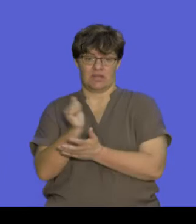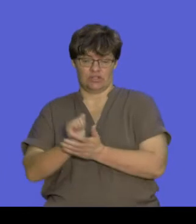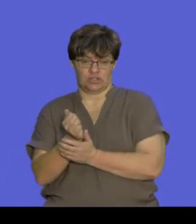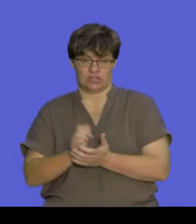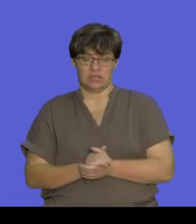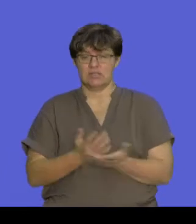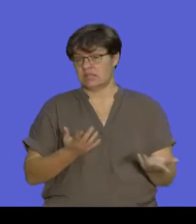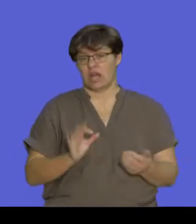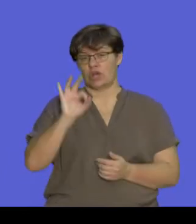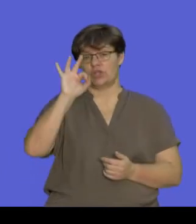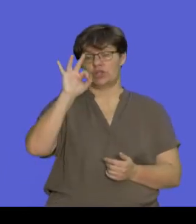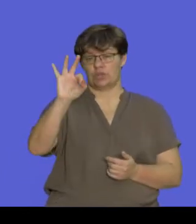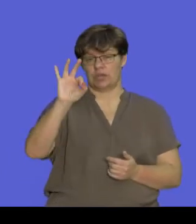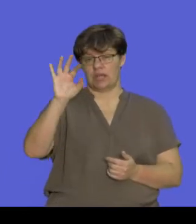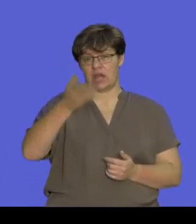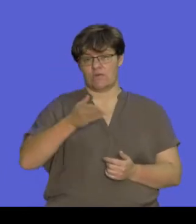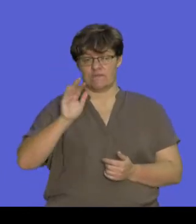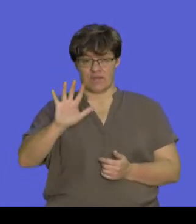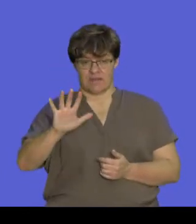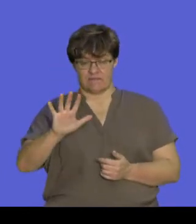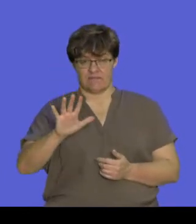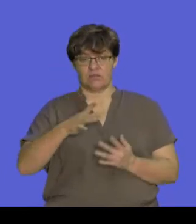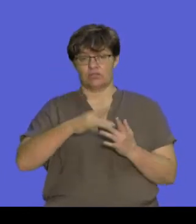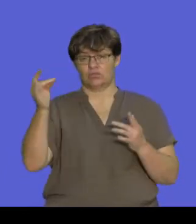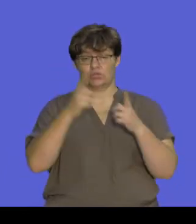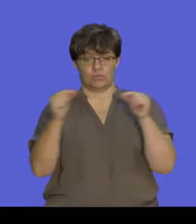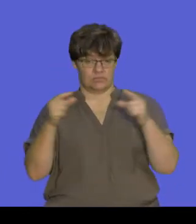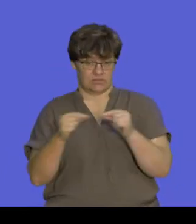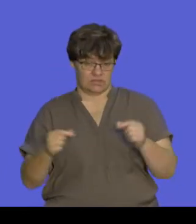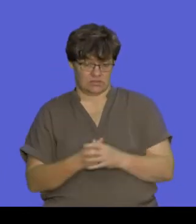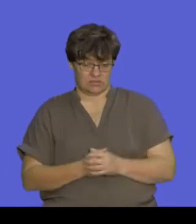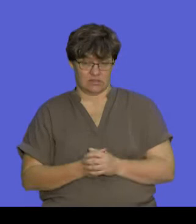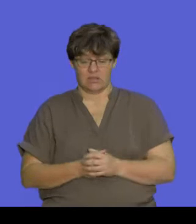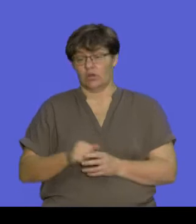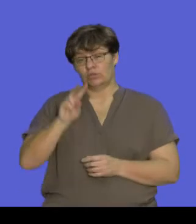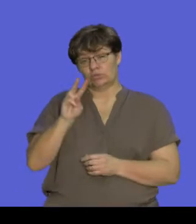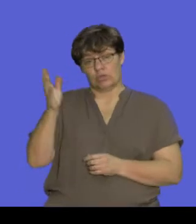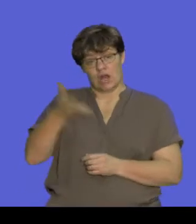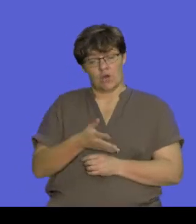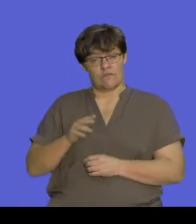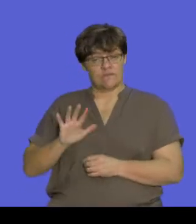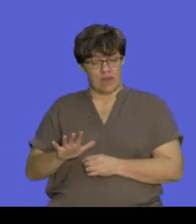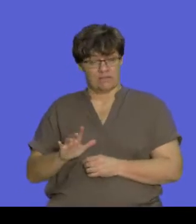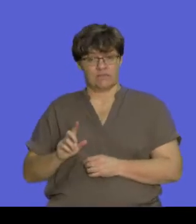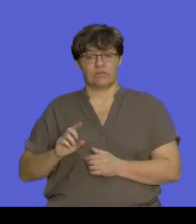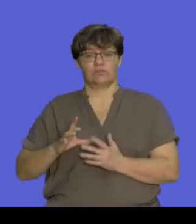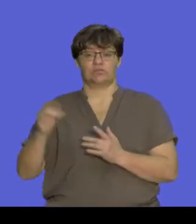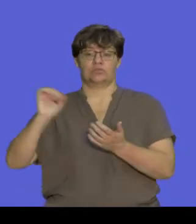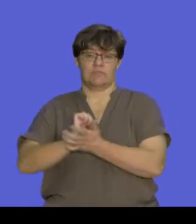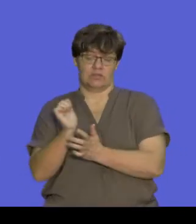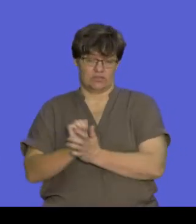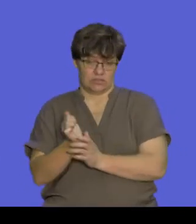are 3 out of 5 choose chips and 2 out of 5 choose mash.